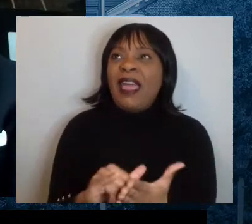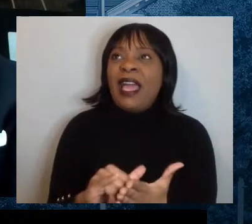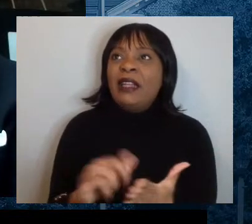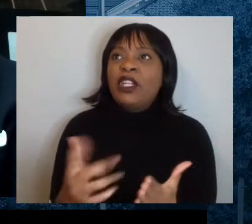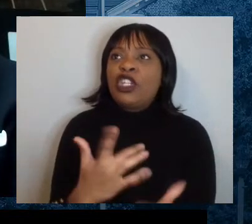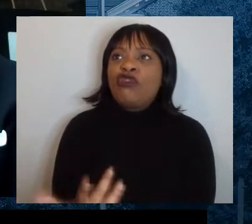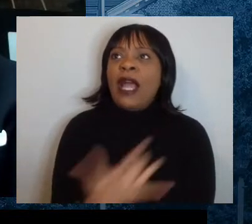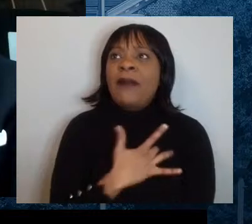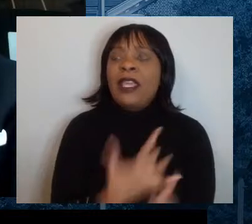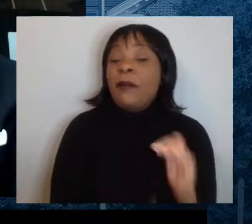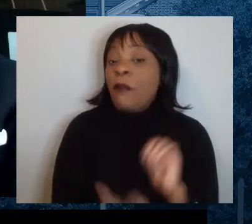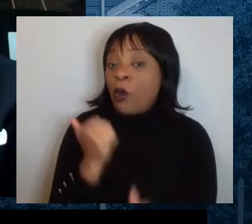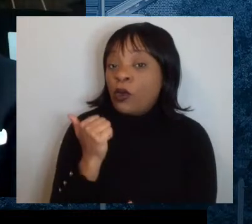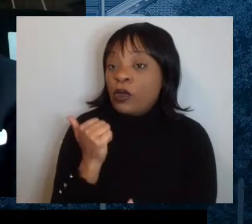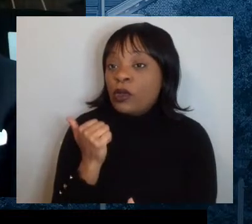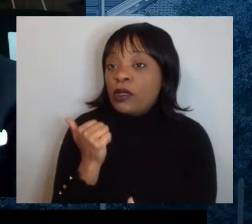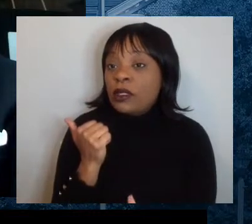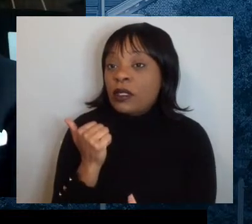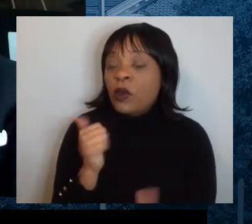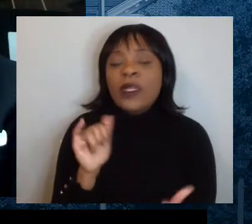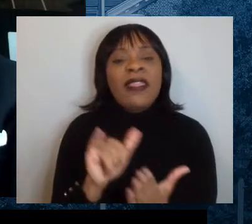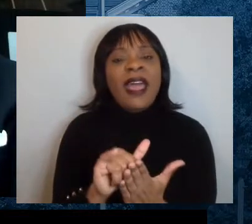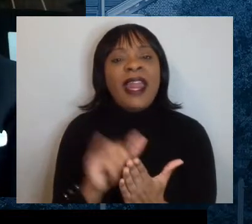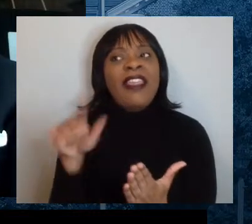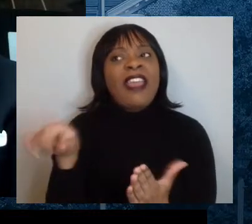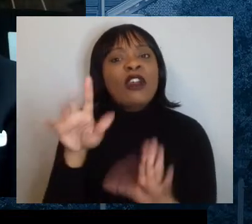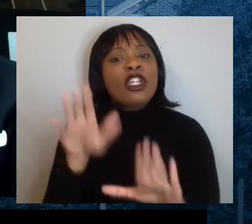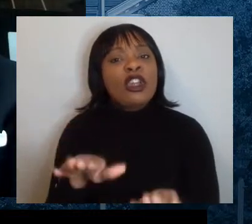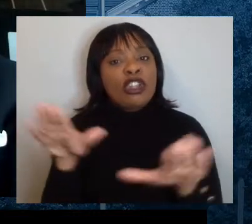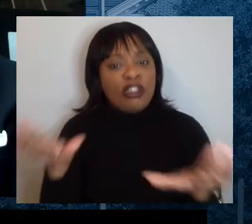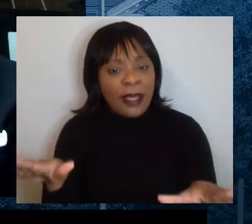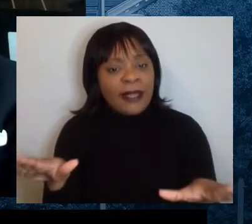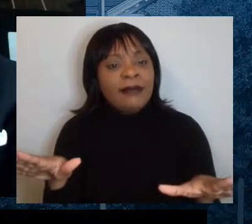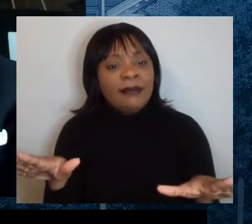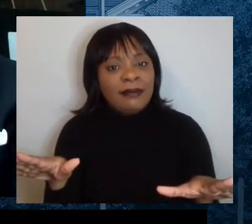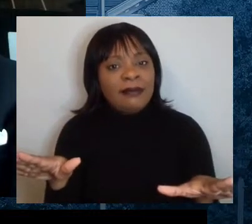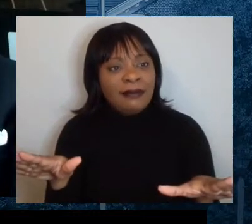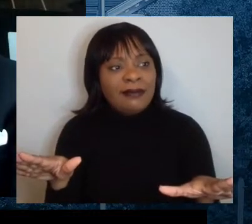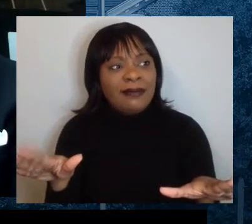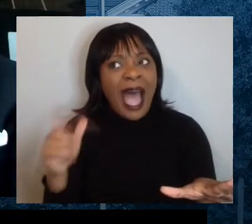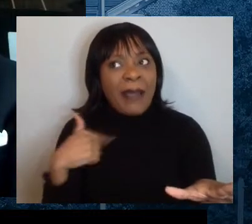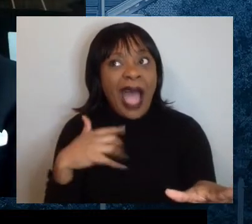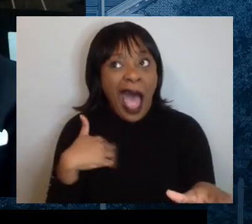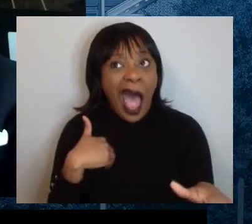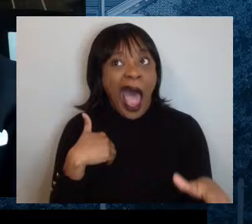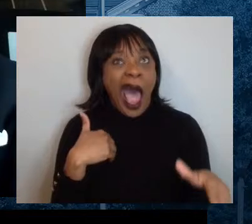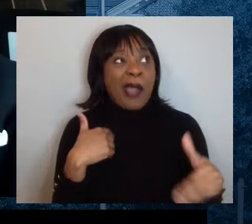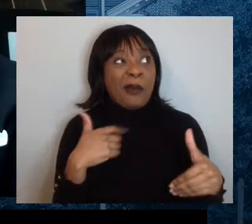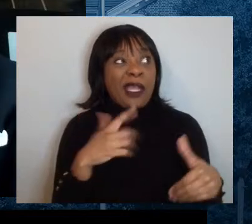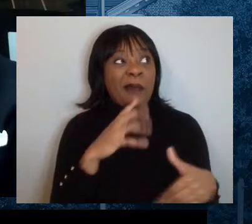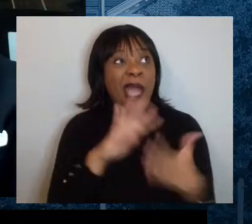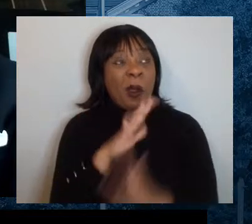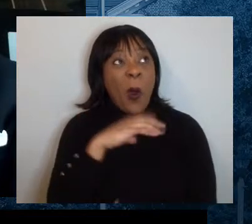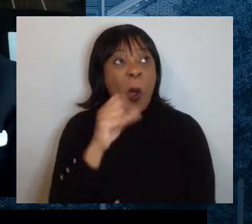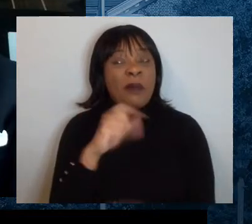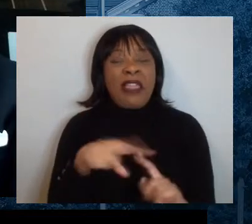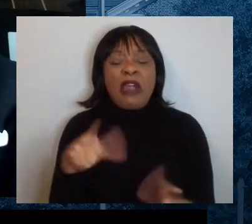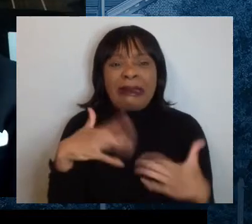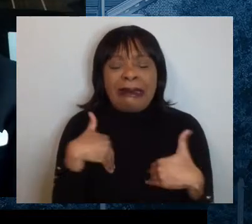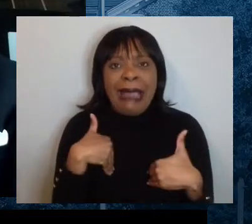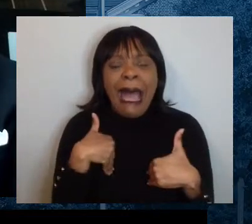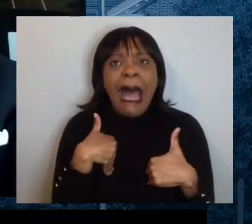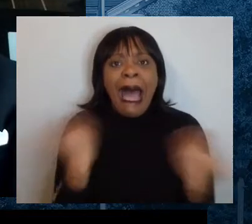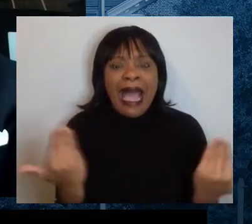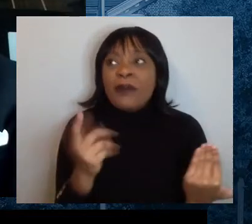most was that they're kids. I mean, I'm getting old. But, I mean, I'm talking about